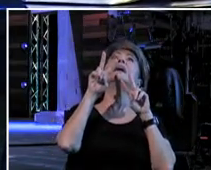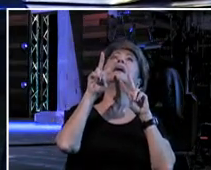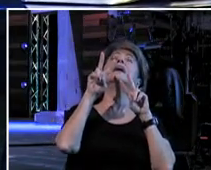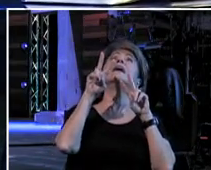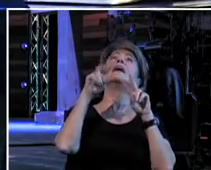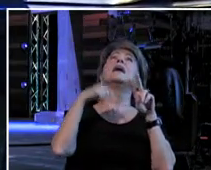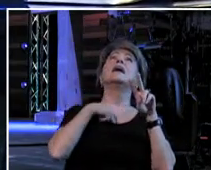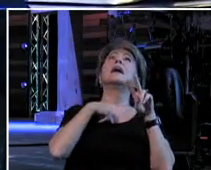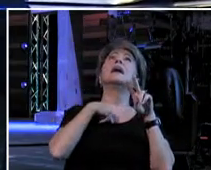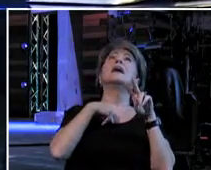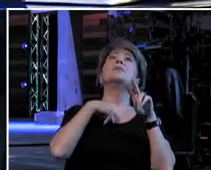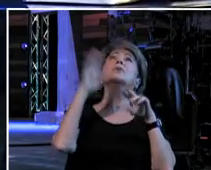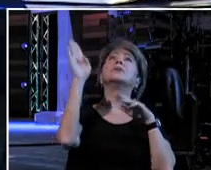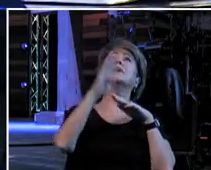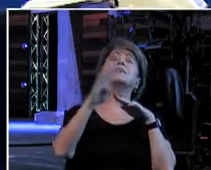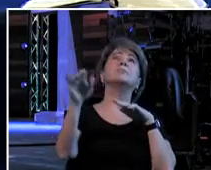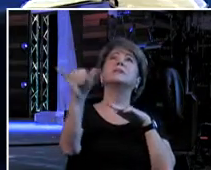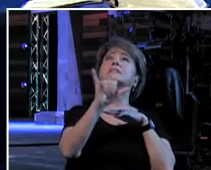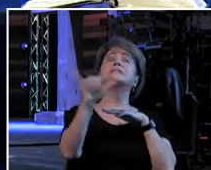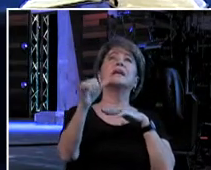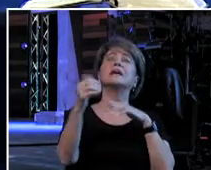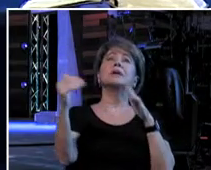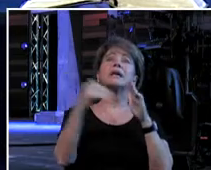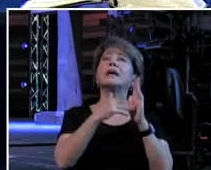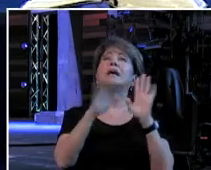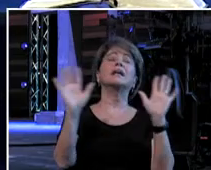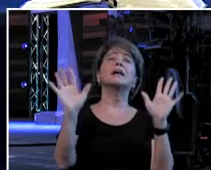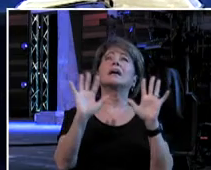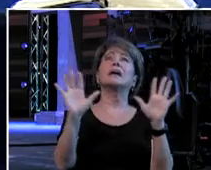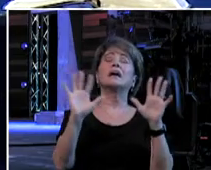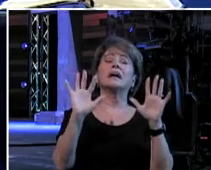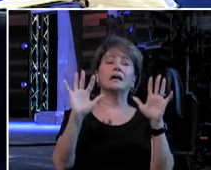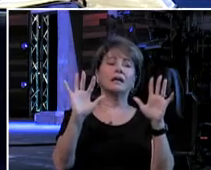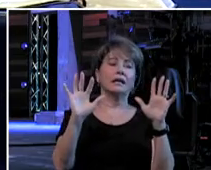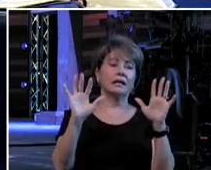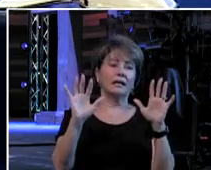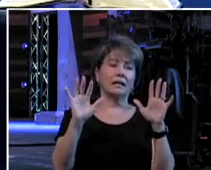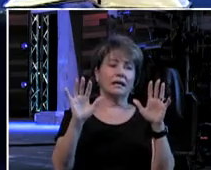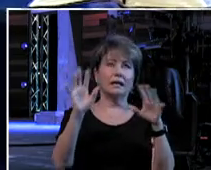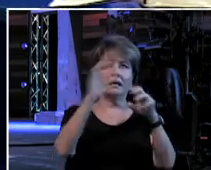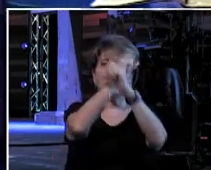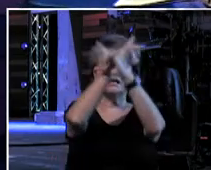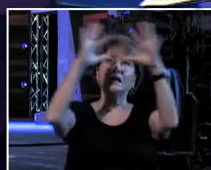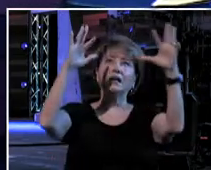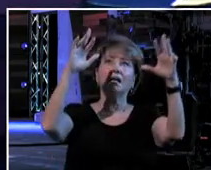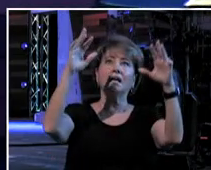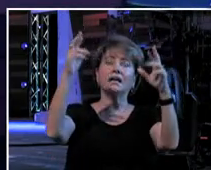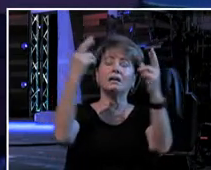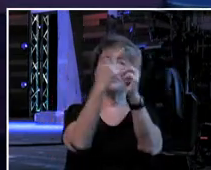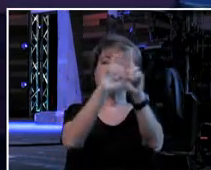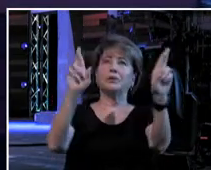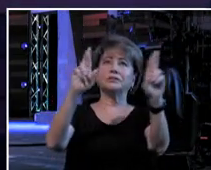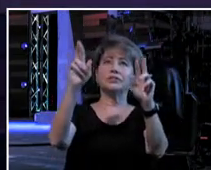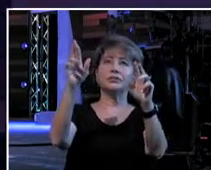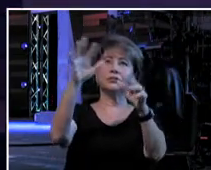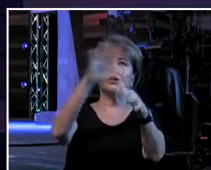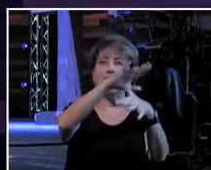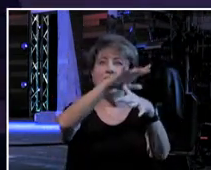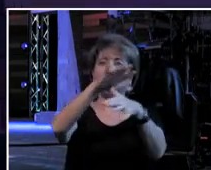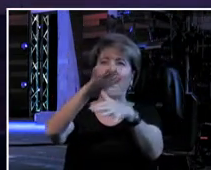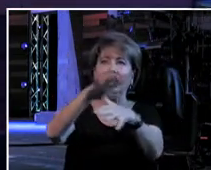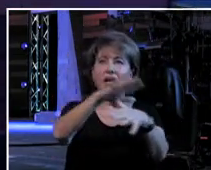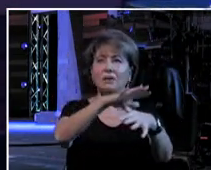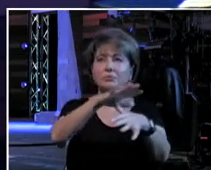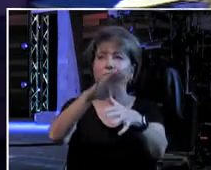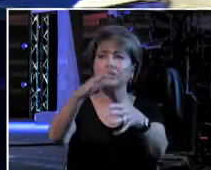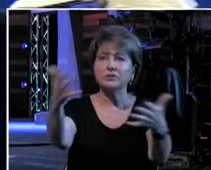I may never be the same. I did. I had images of rescue helicopters, of ICU waiting rooms with